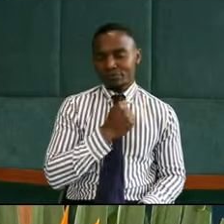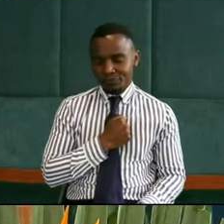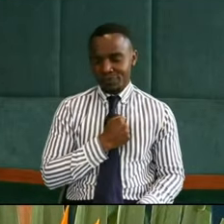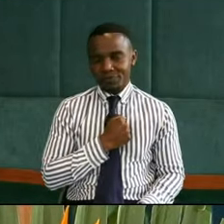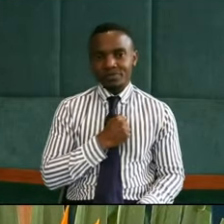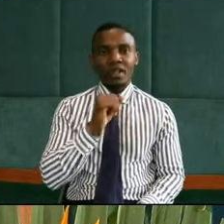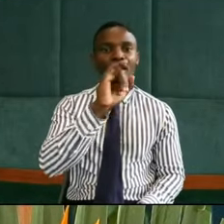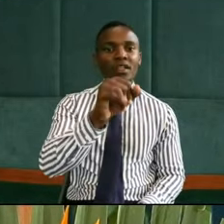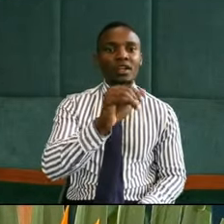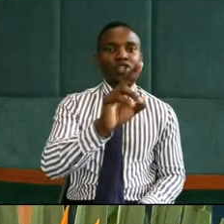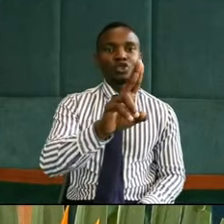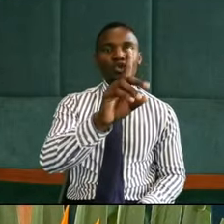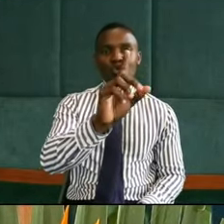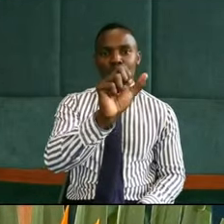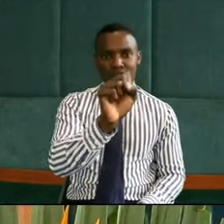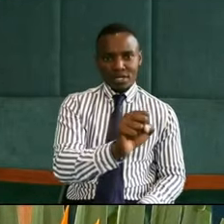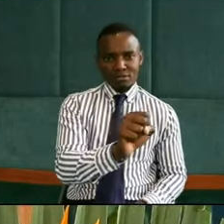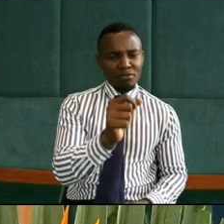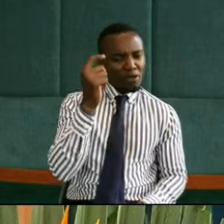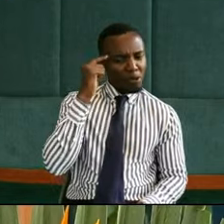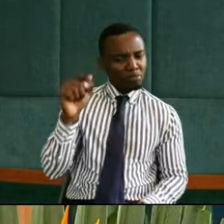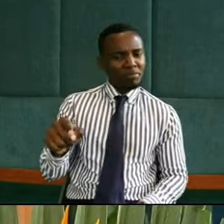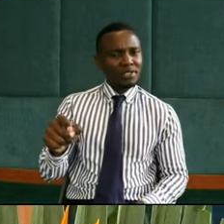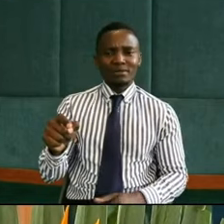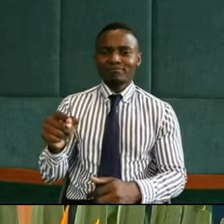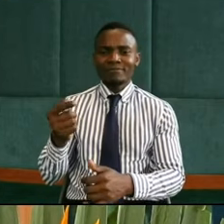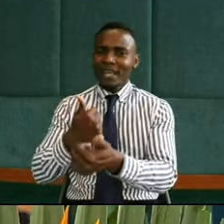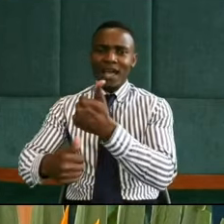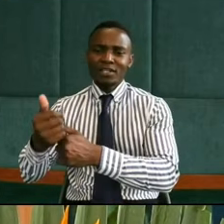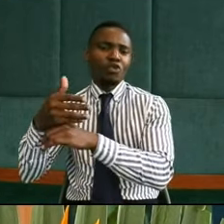she saw the act of Mary as waste.